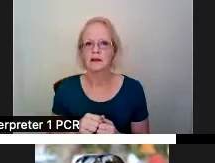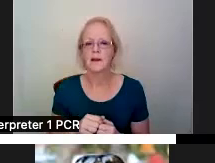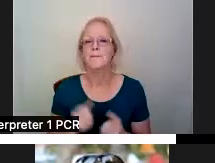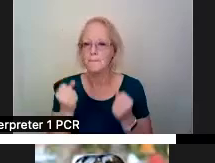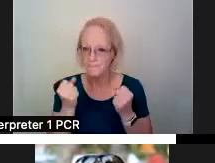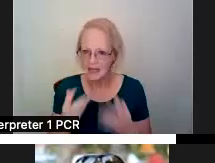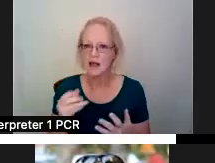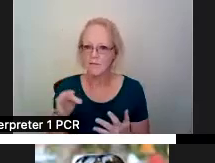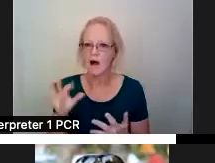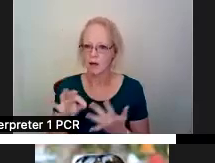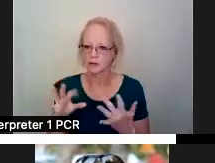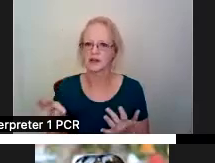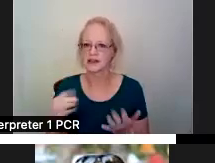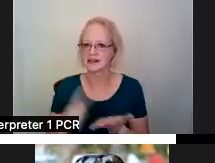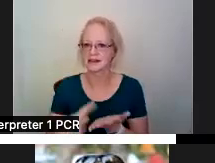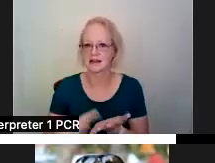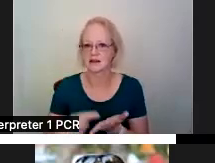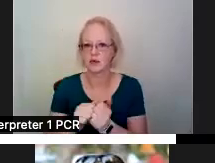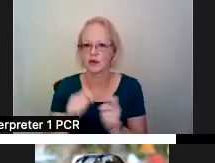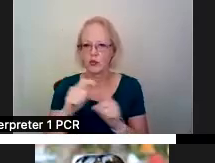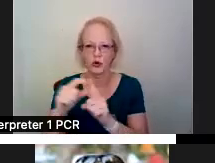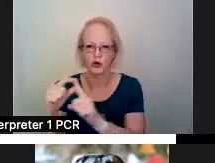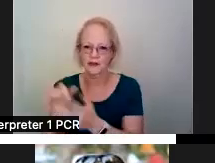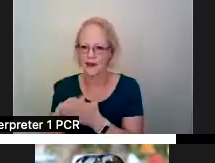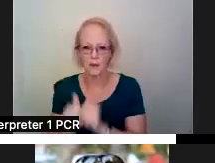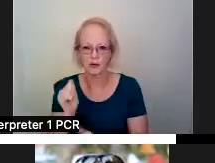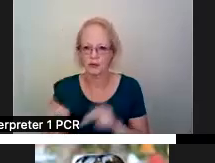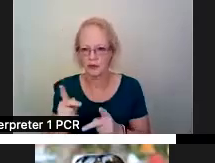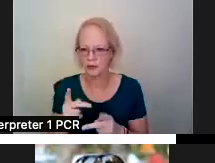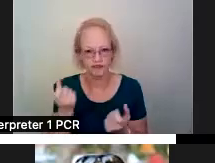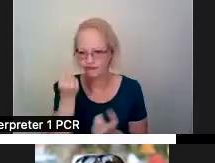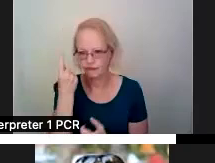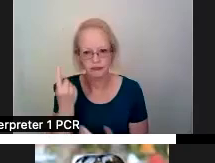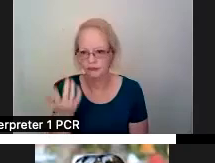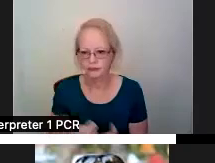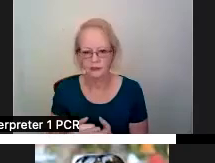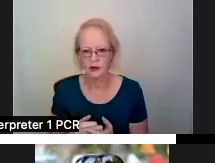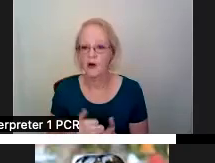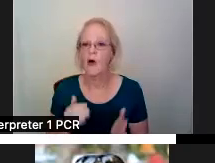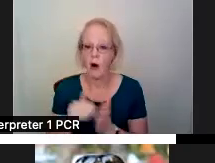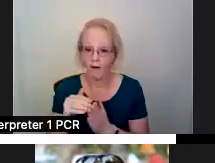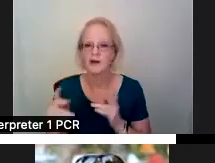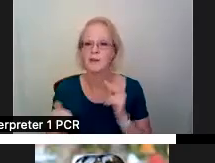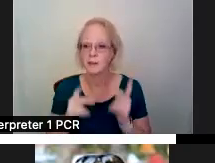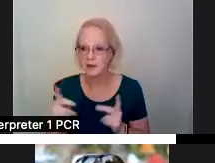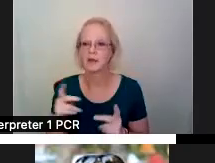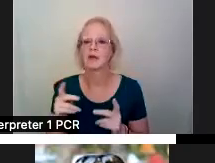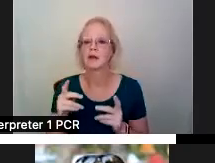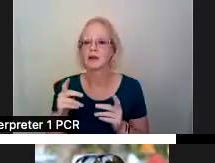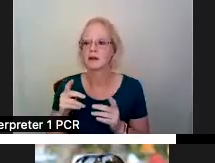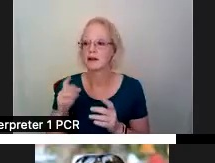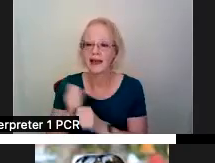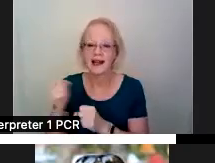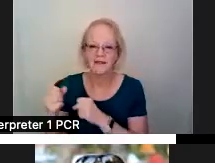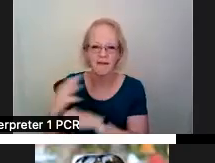terms that most people don't understand. And all too often, people are getting advice from their well-meaning